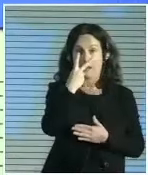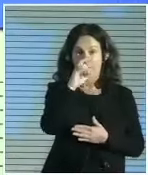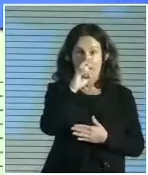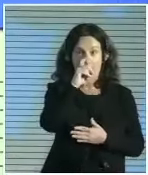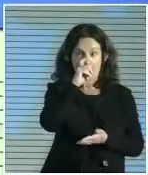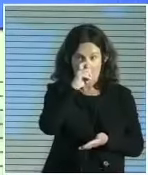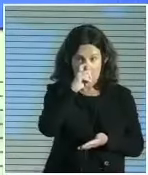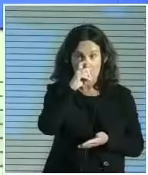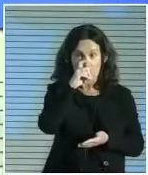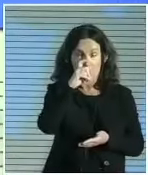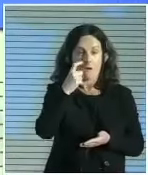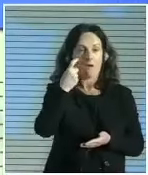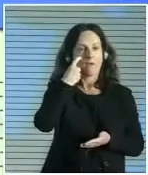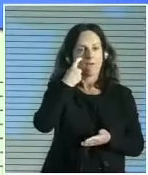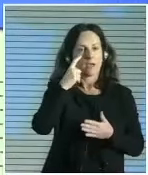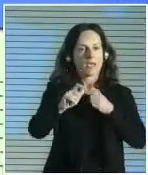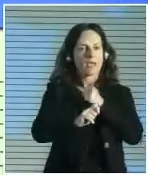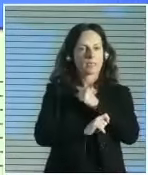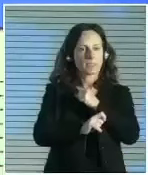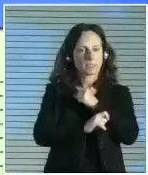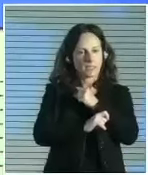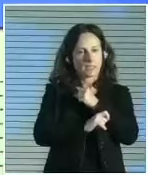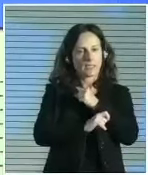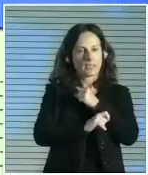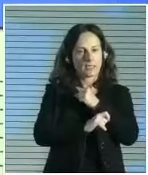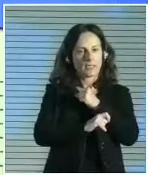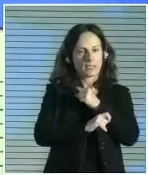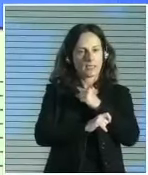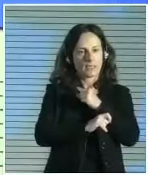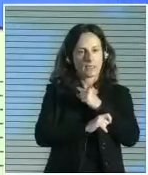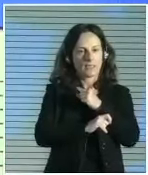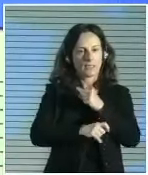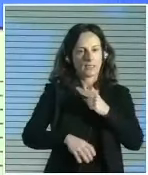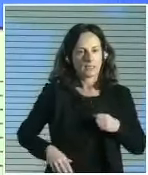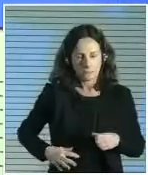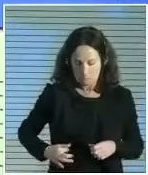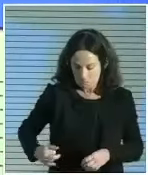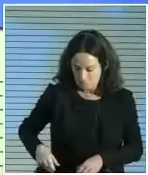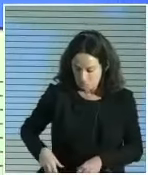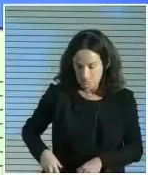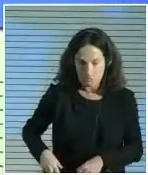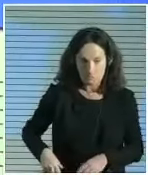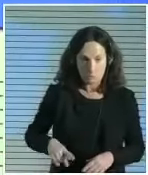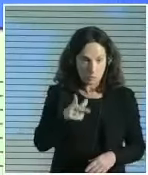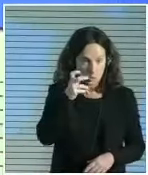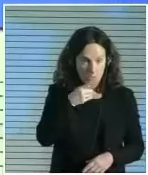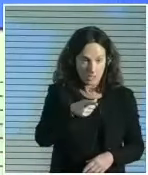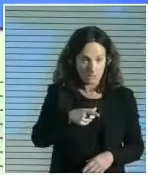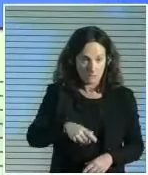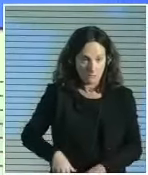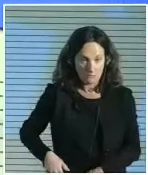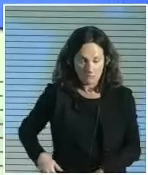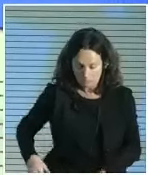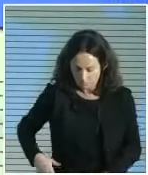destination have to undergo to a complete review. That among other key aspects, will allow us